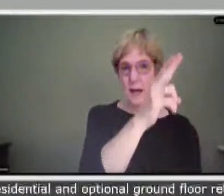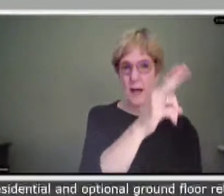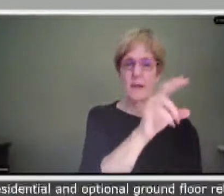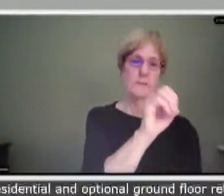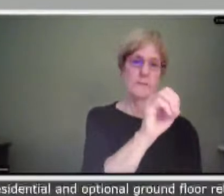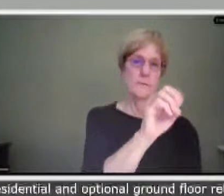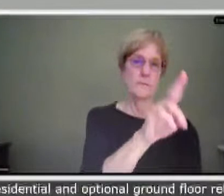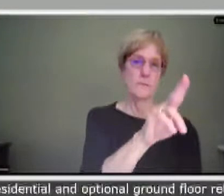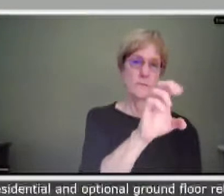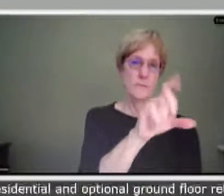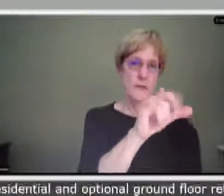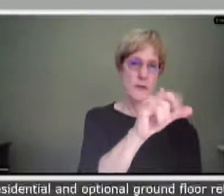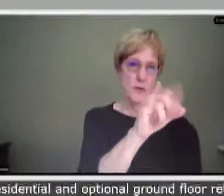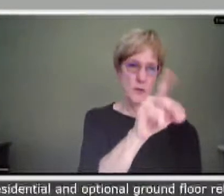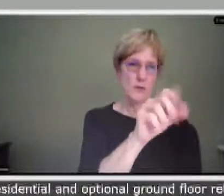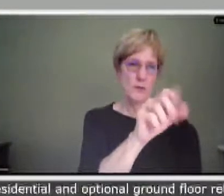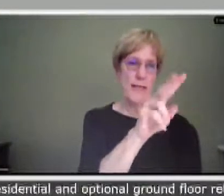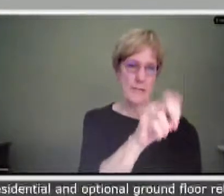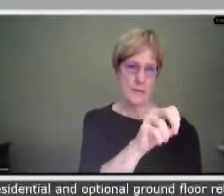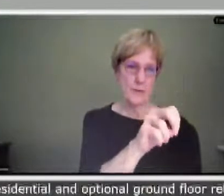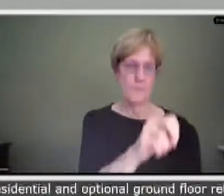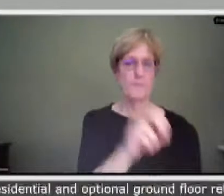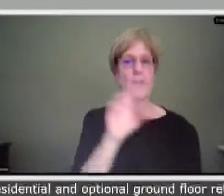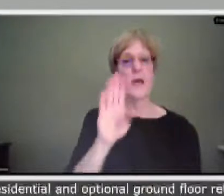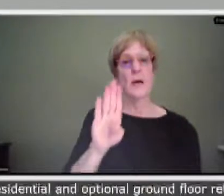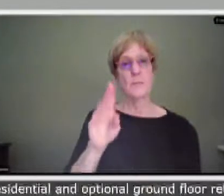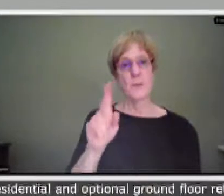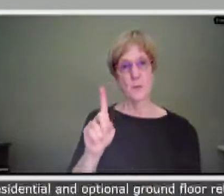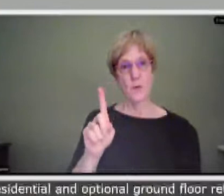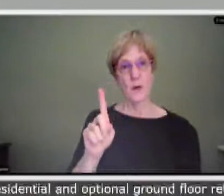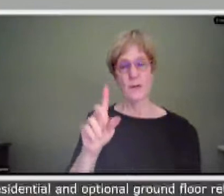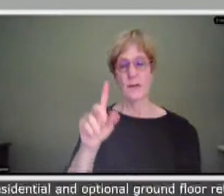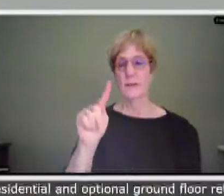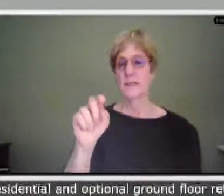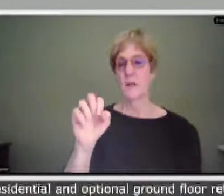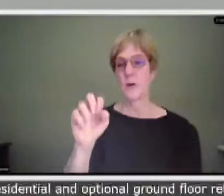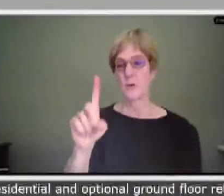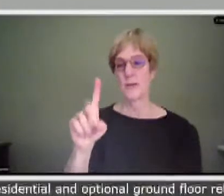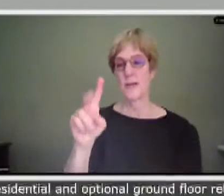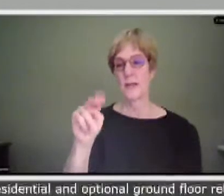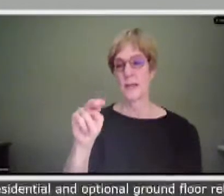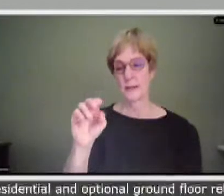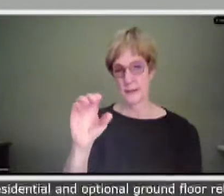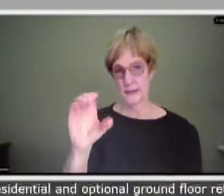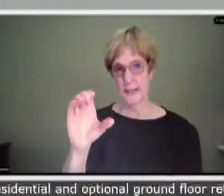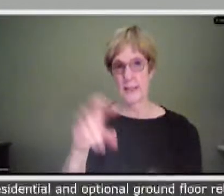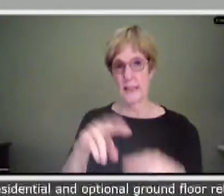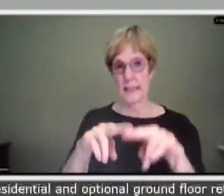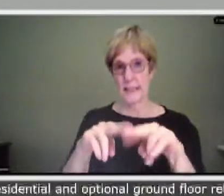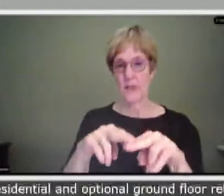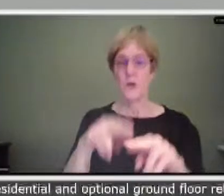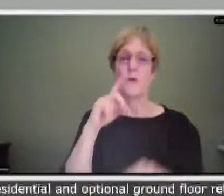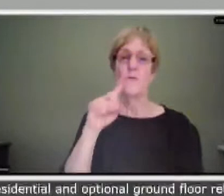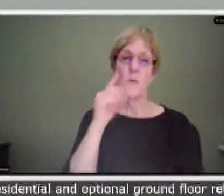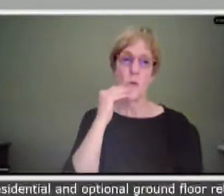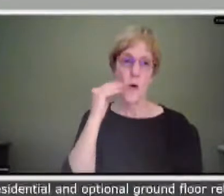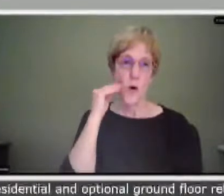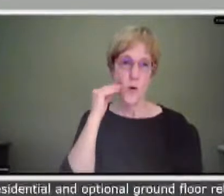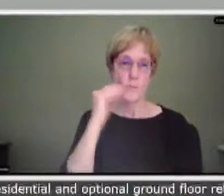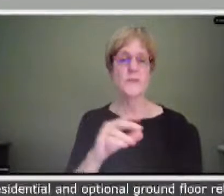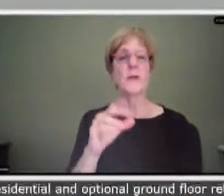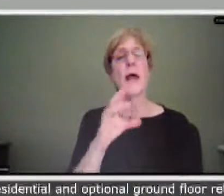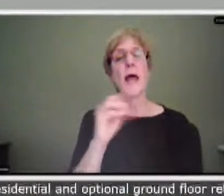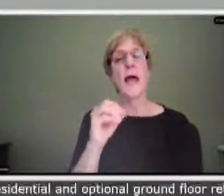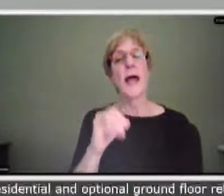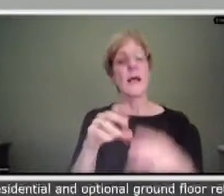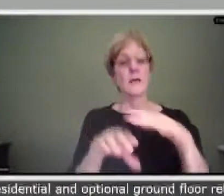Avenue. Development area B1 is TOD-NC conditional as well. That's for residential and optional ground floor retail. That